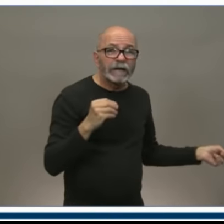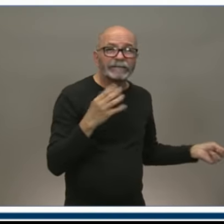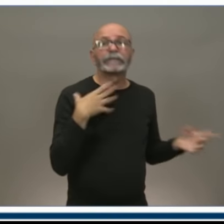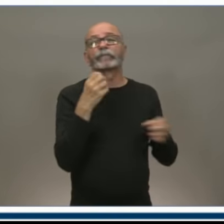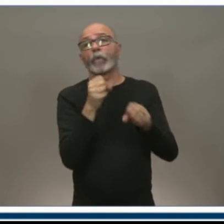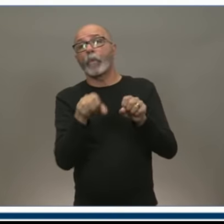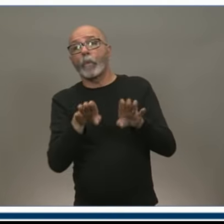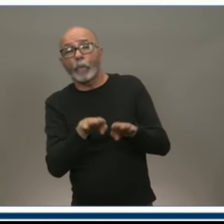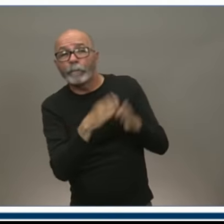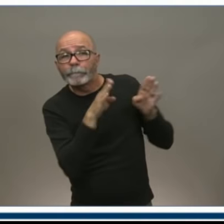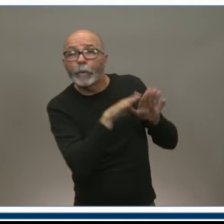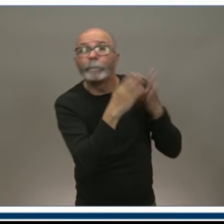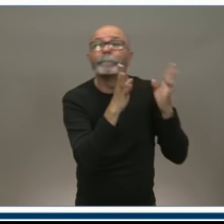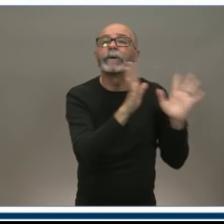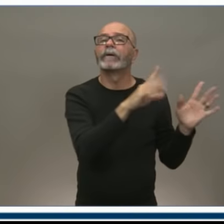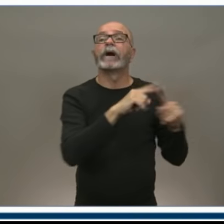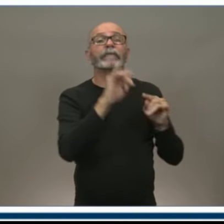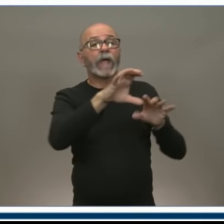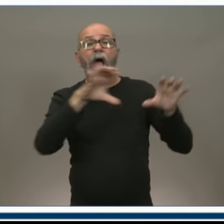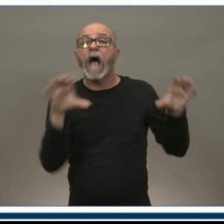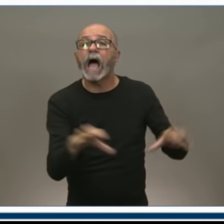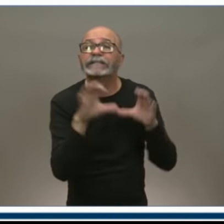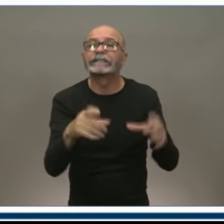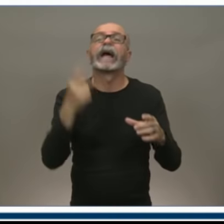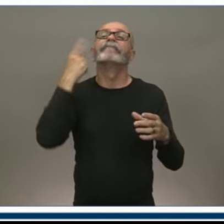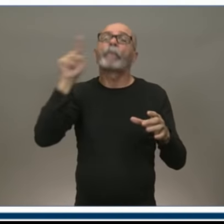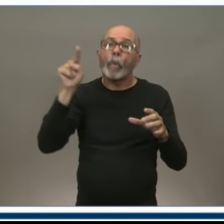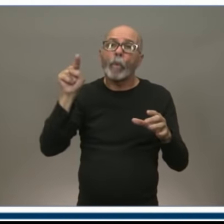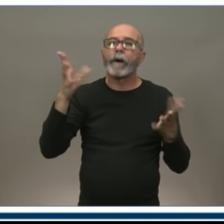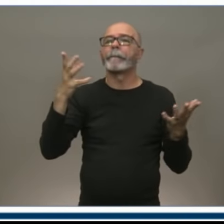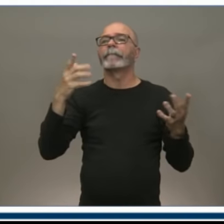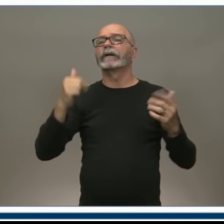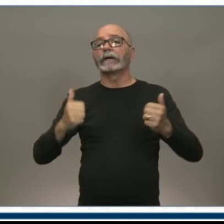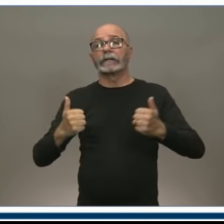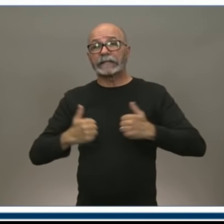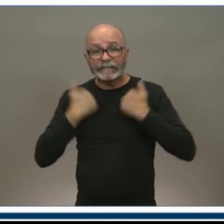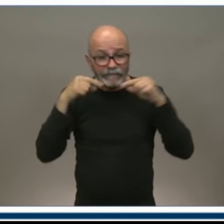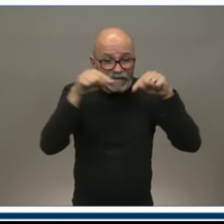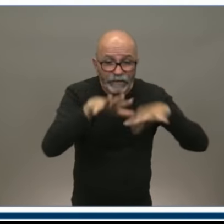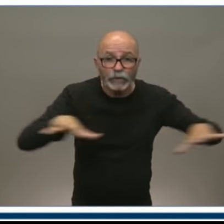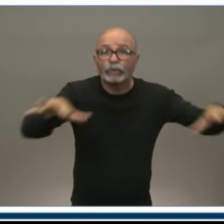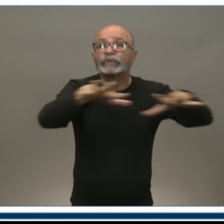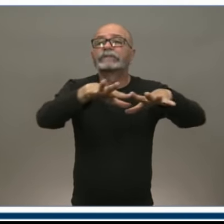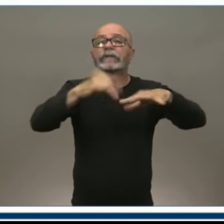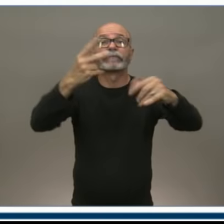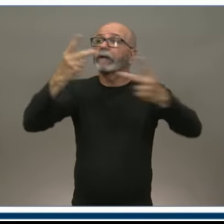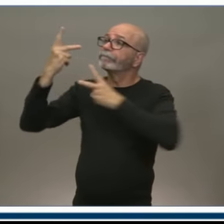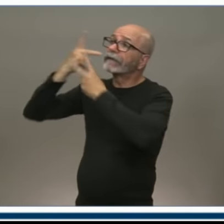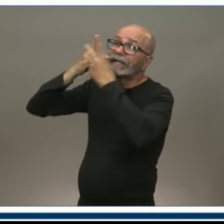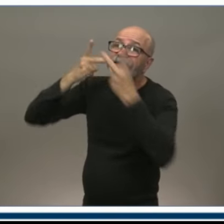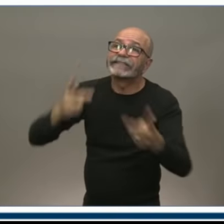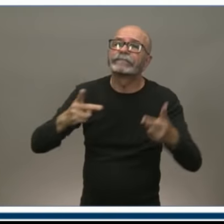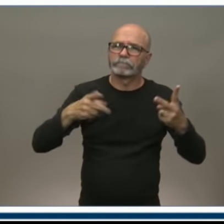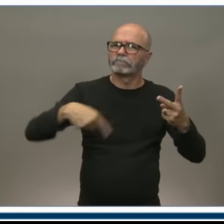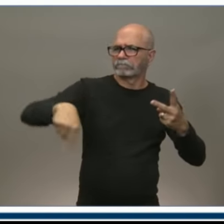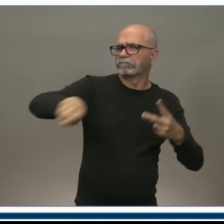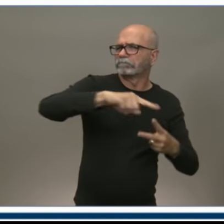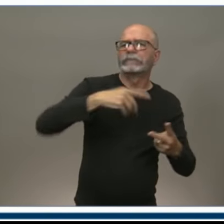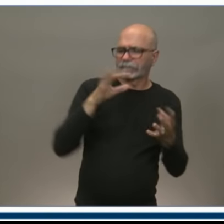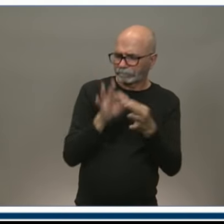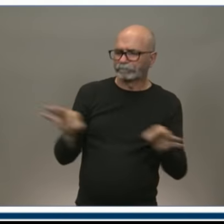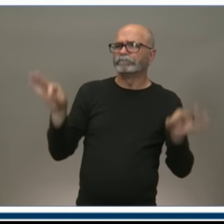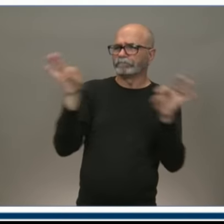knowing that activities for residents, visits from family, et cetera, are all very important to the overall health of the residents. And we will only